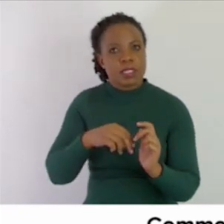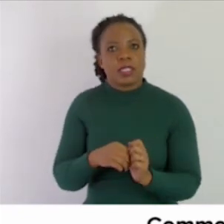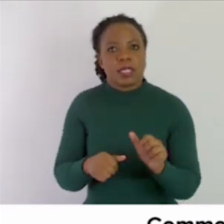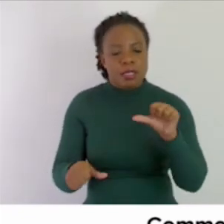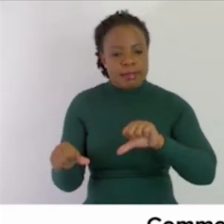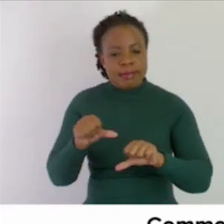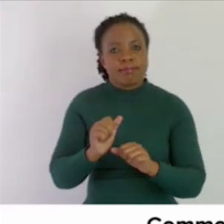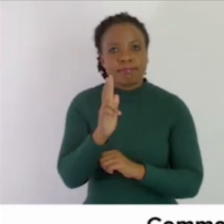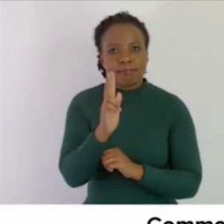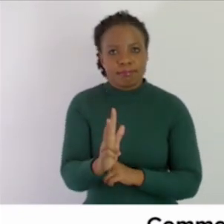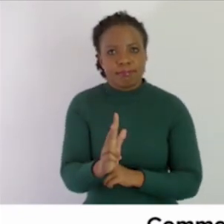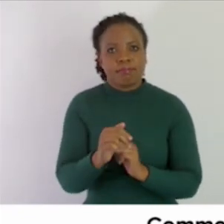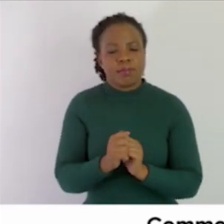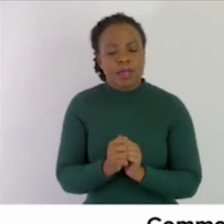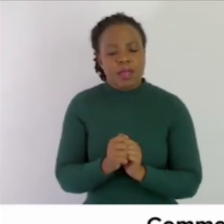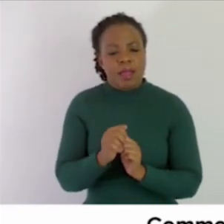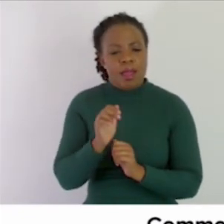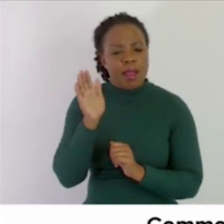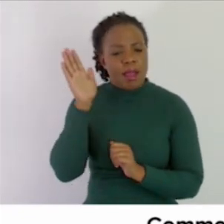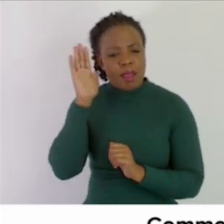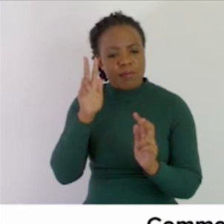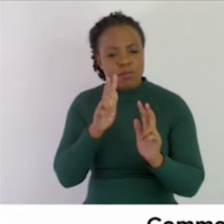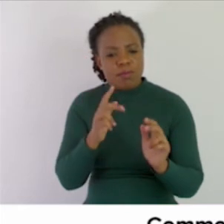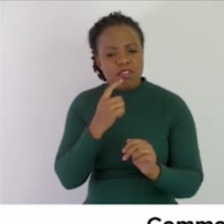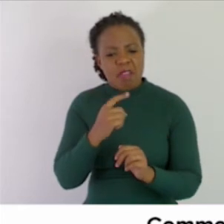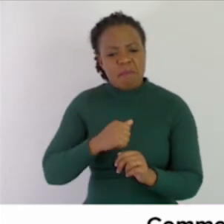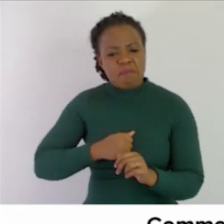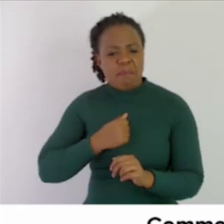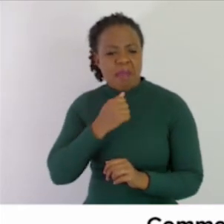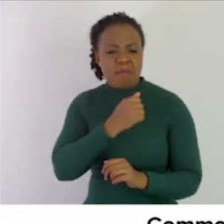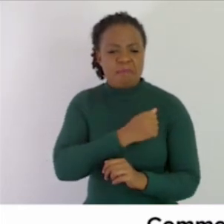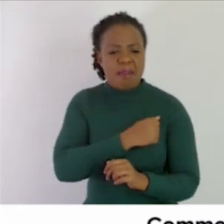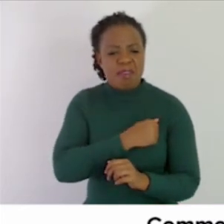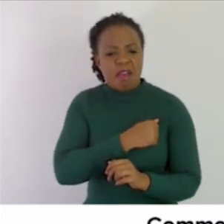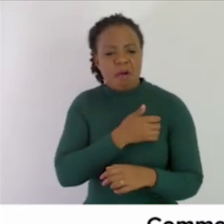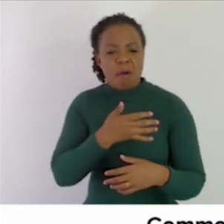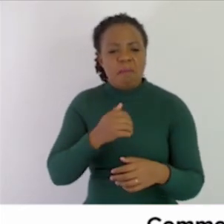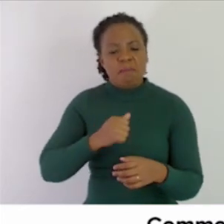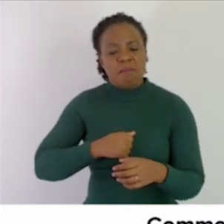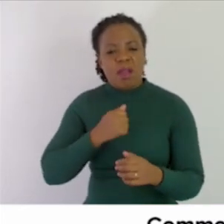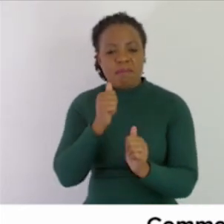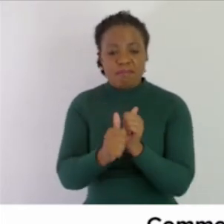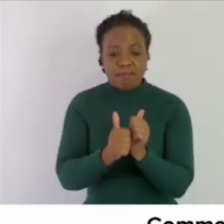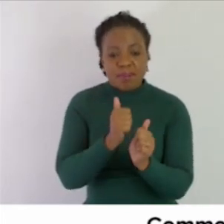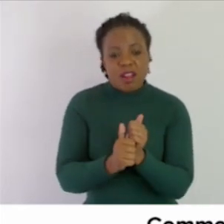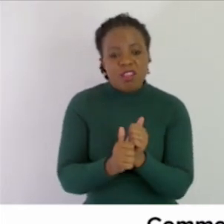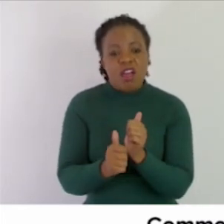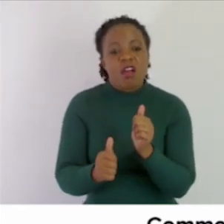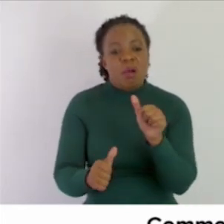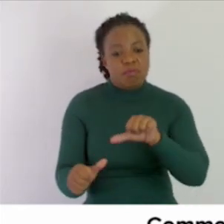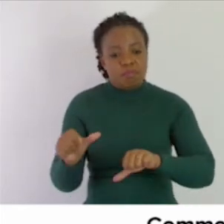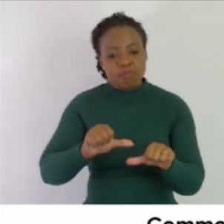scientist. I've heard people saying, my mother is a scientist, my brother is a scientist. So the noun scientist